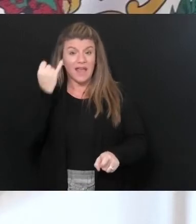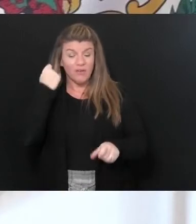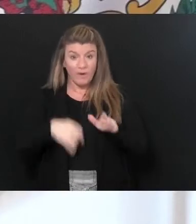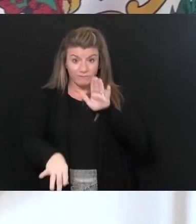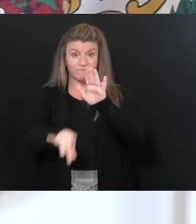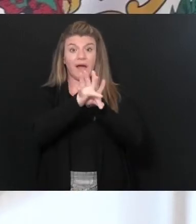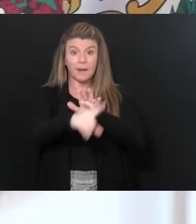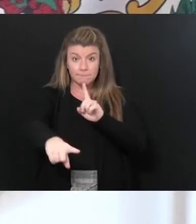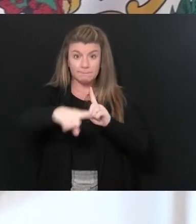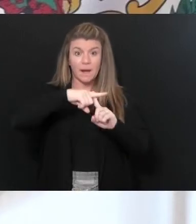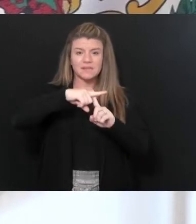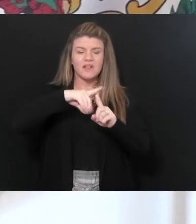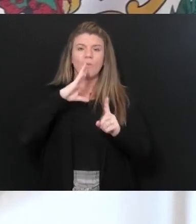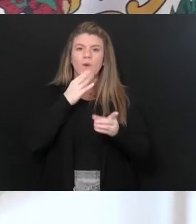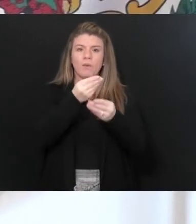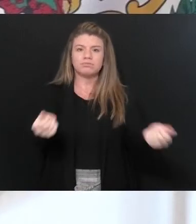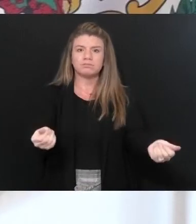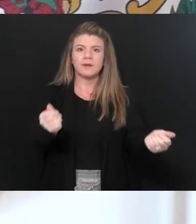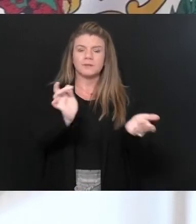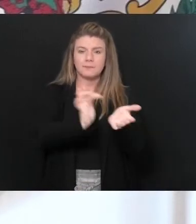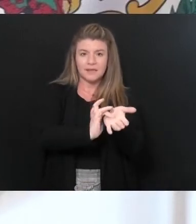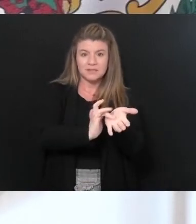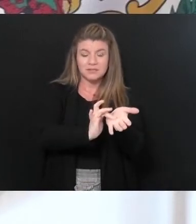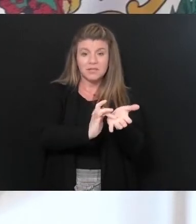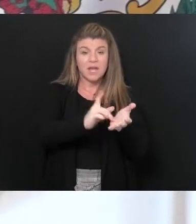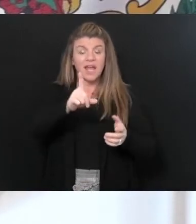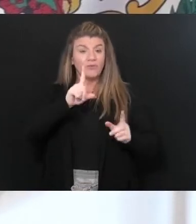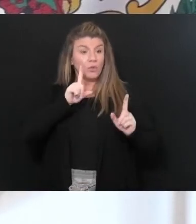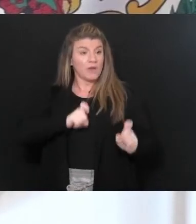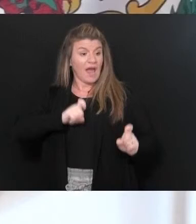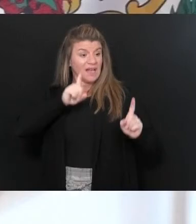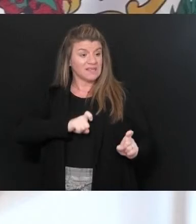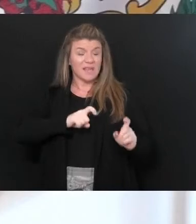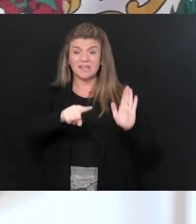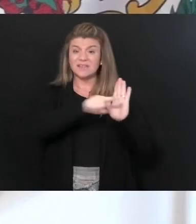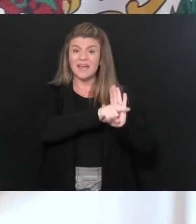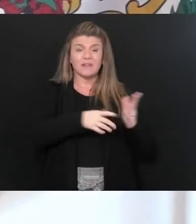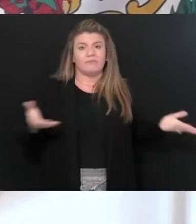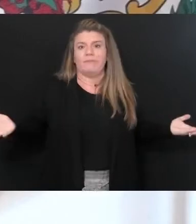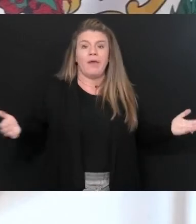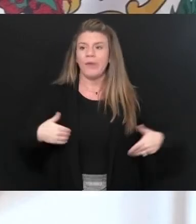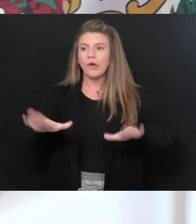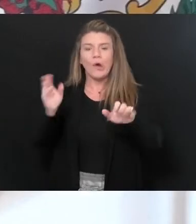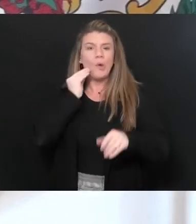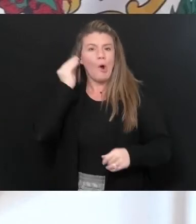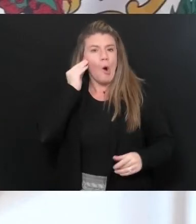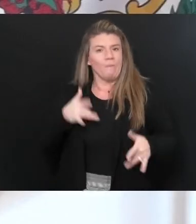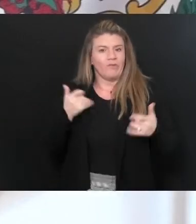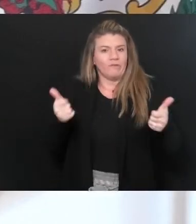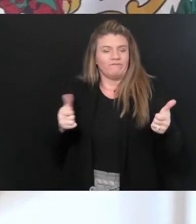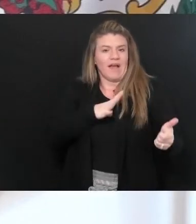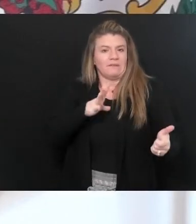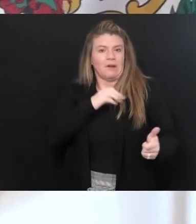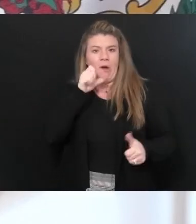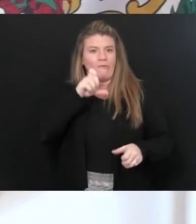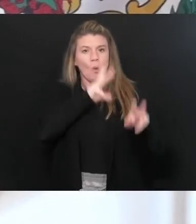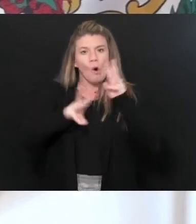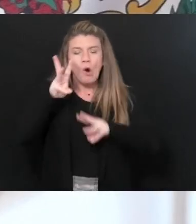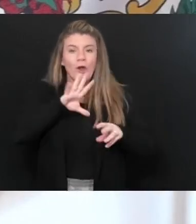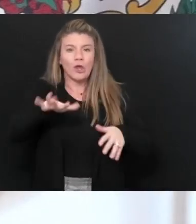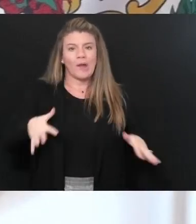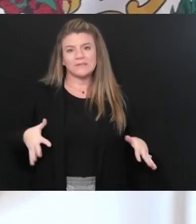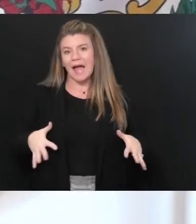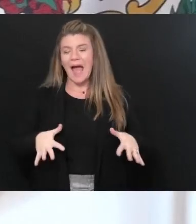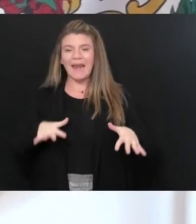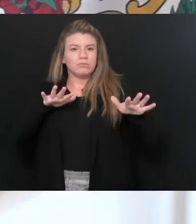abilities. If you're tested and there's nothing there, you go home and you feel good and your anxiety